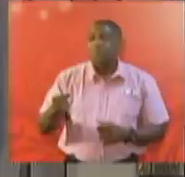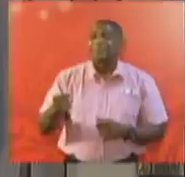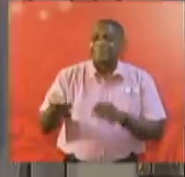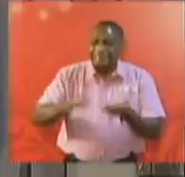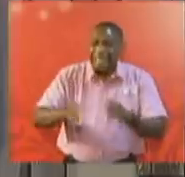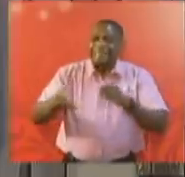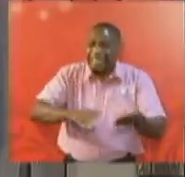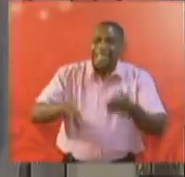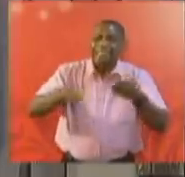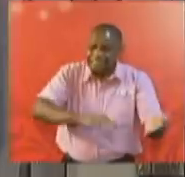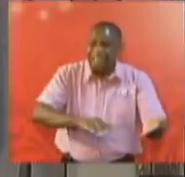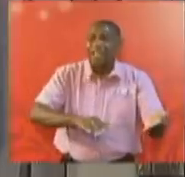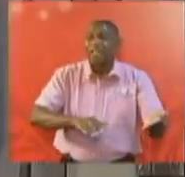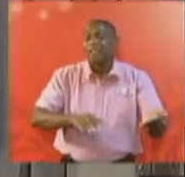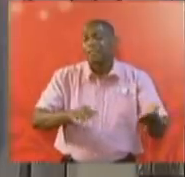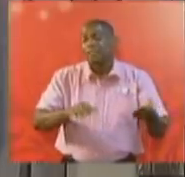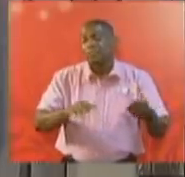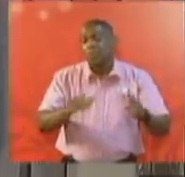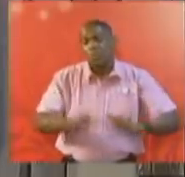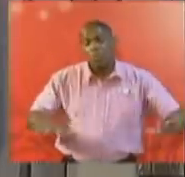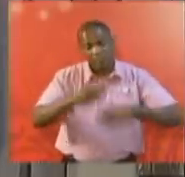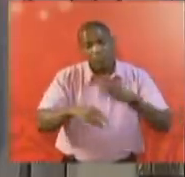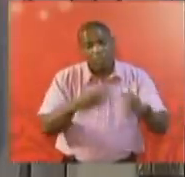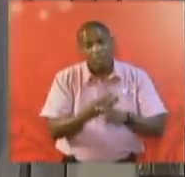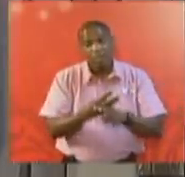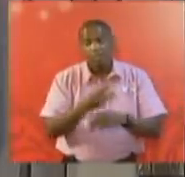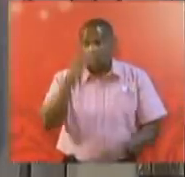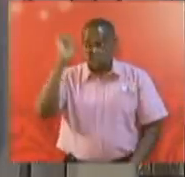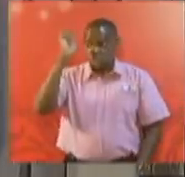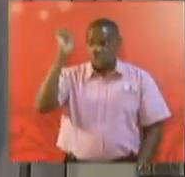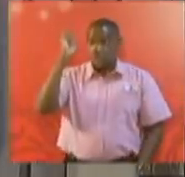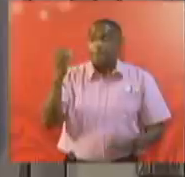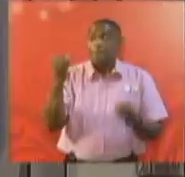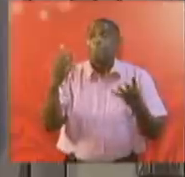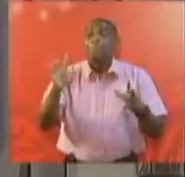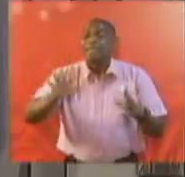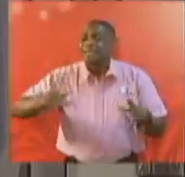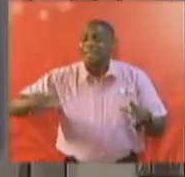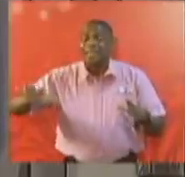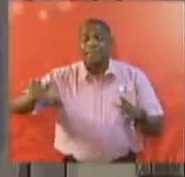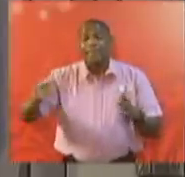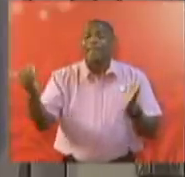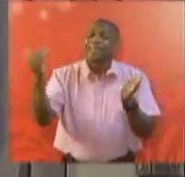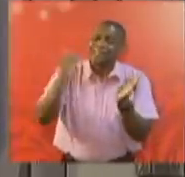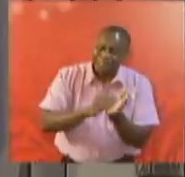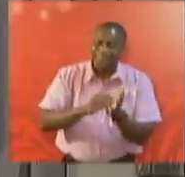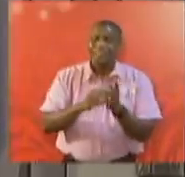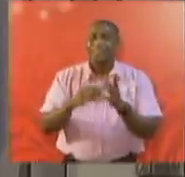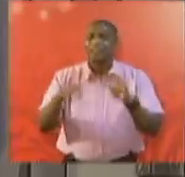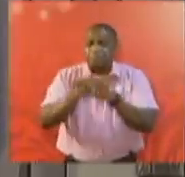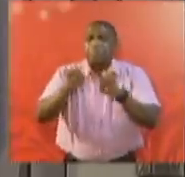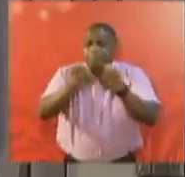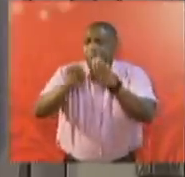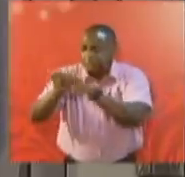Europe. Many parts of Europe are going into a second stage of severe lockdown. We are not there. Prime